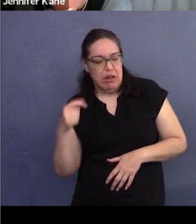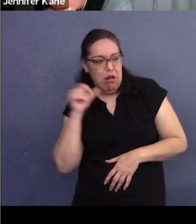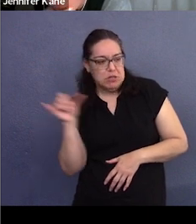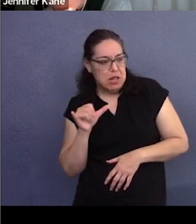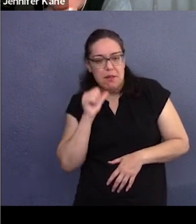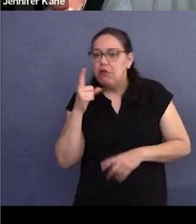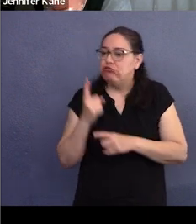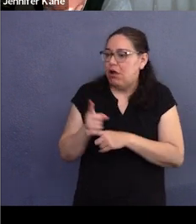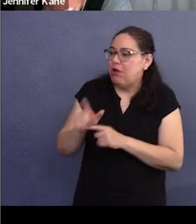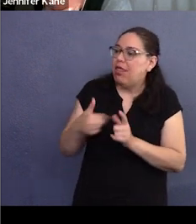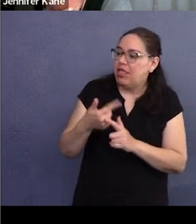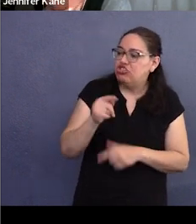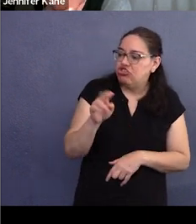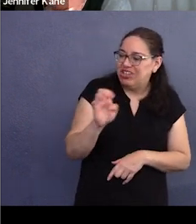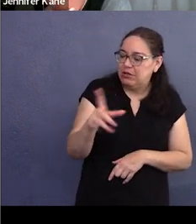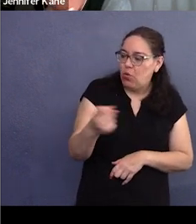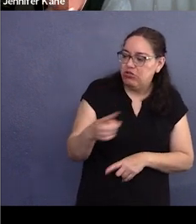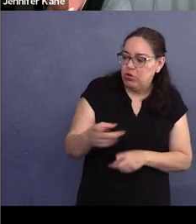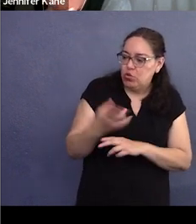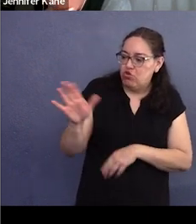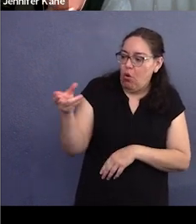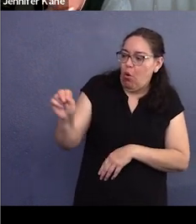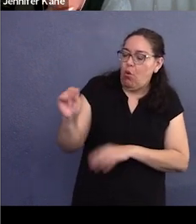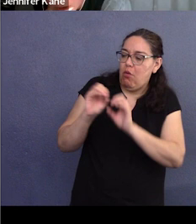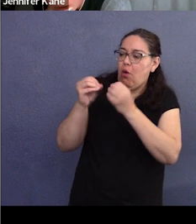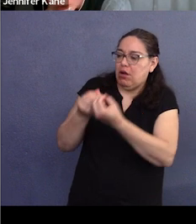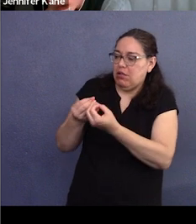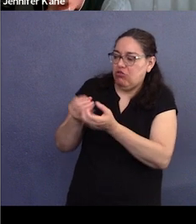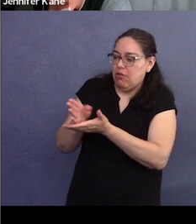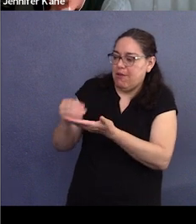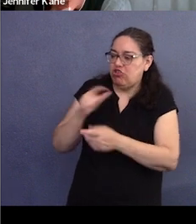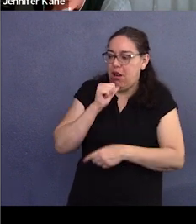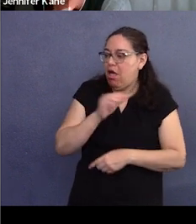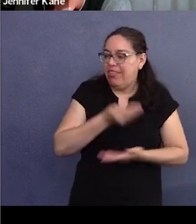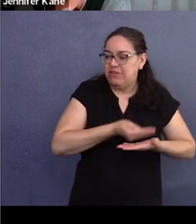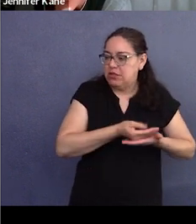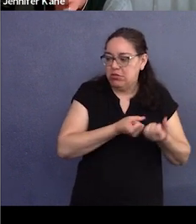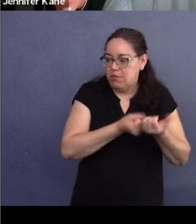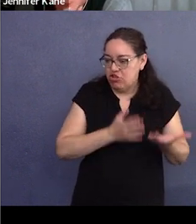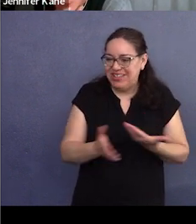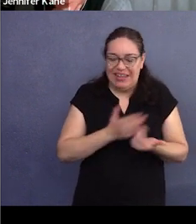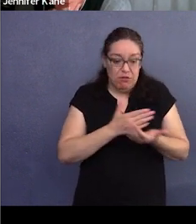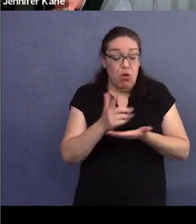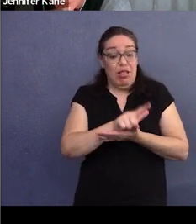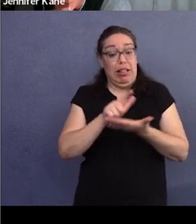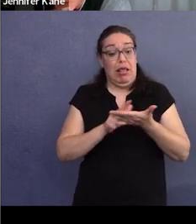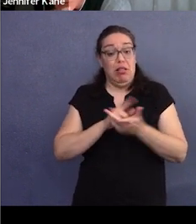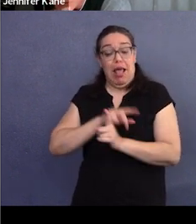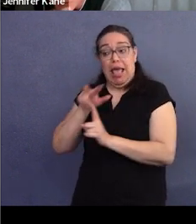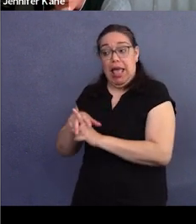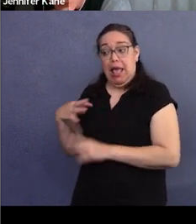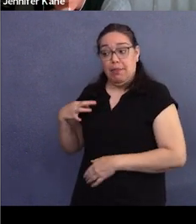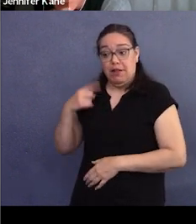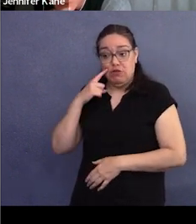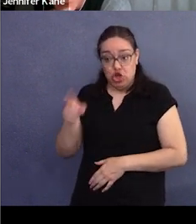just, you would use your own organizational budget, not this fiscal sponsors. Yep. Even though the legal applicant for you is